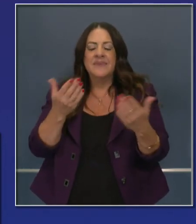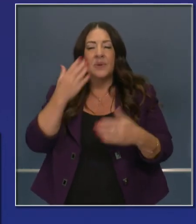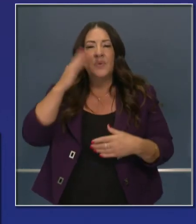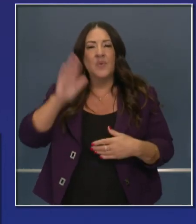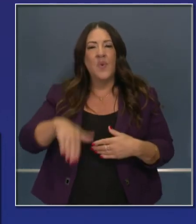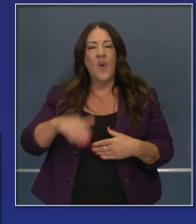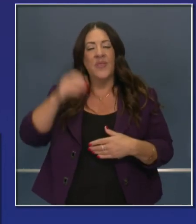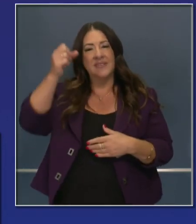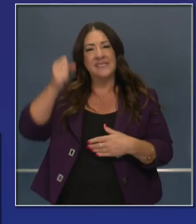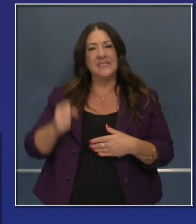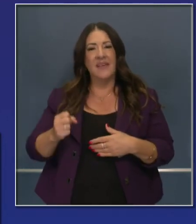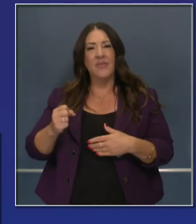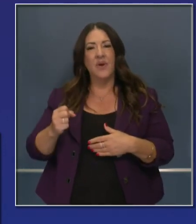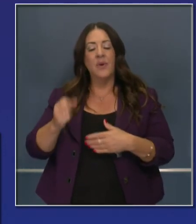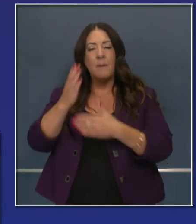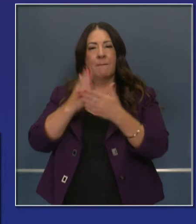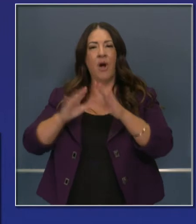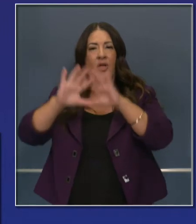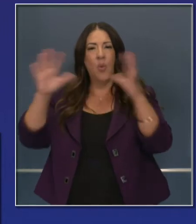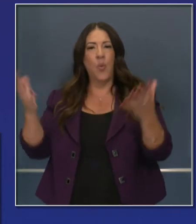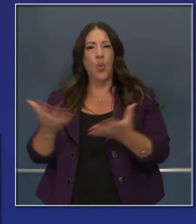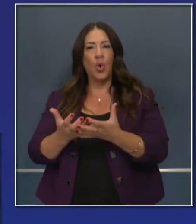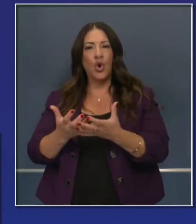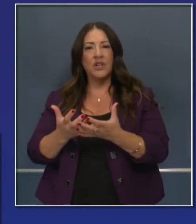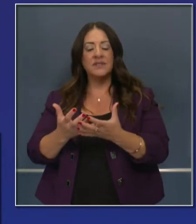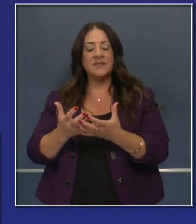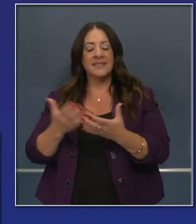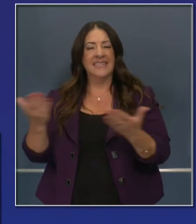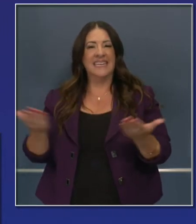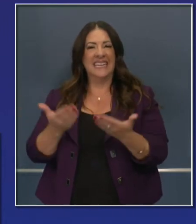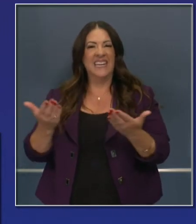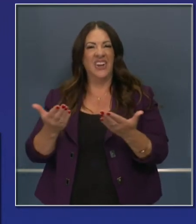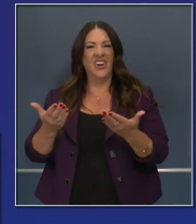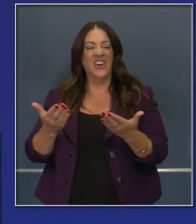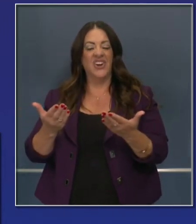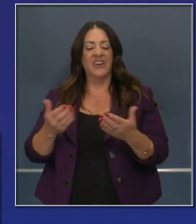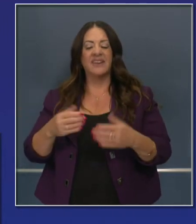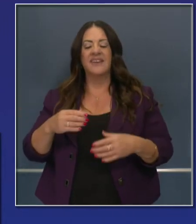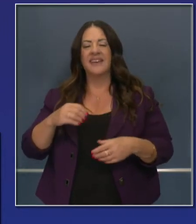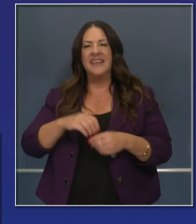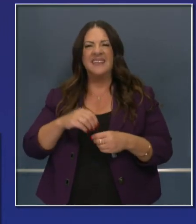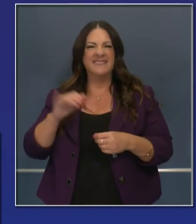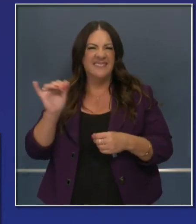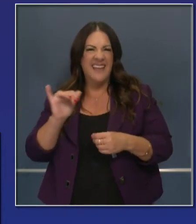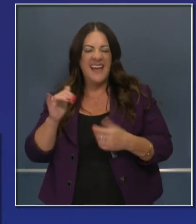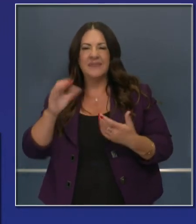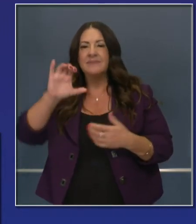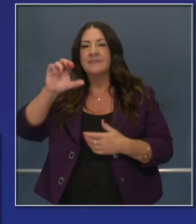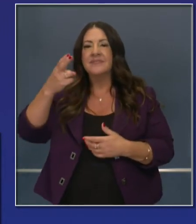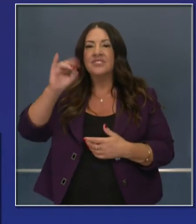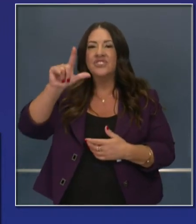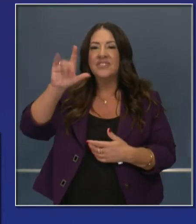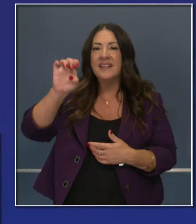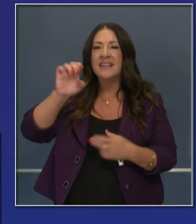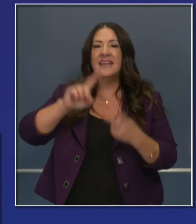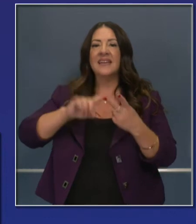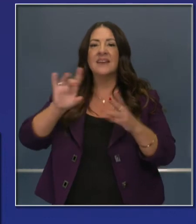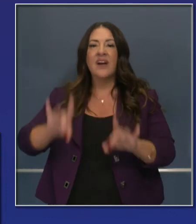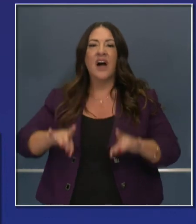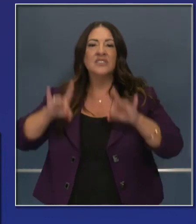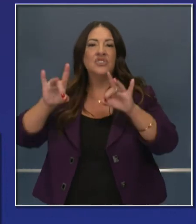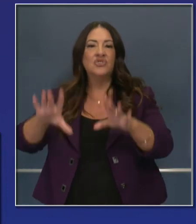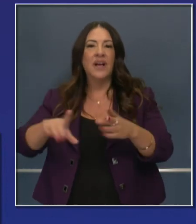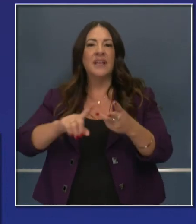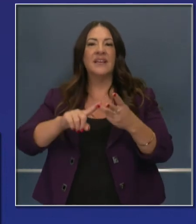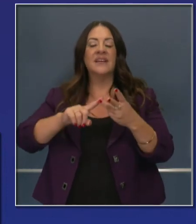hemisphere of this country, rather in the world, southern hemisphere, in places like Chile, in places like Australia, in